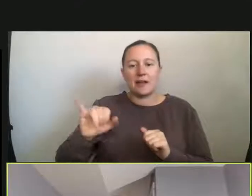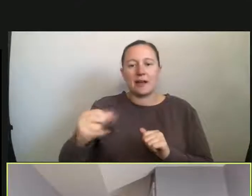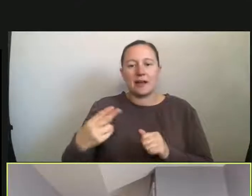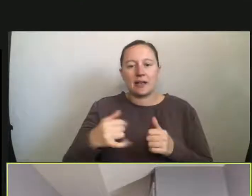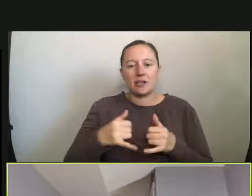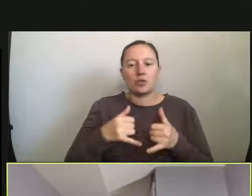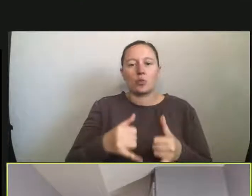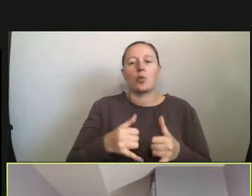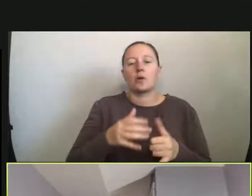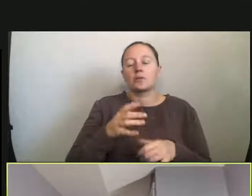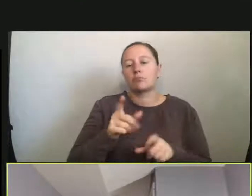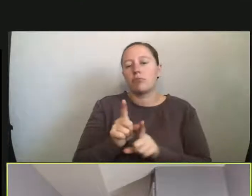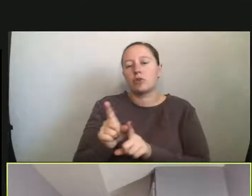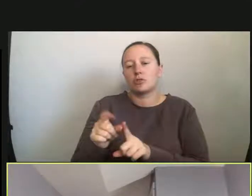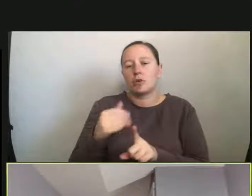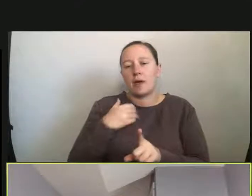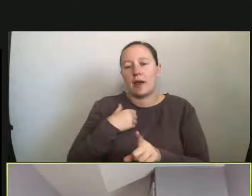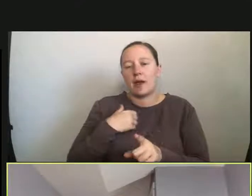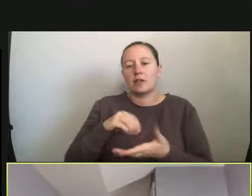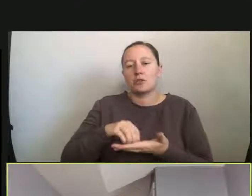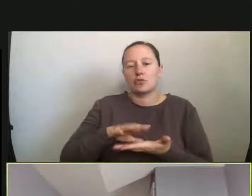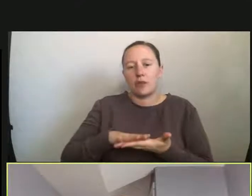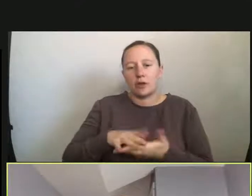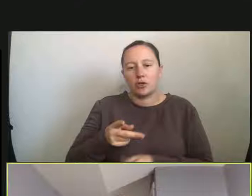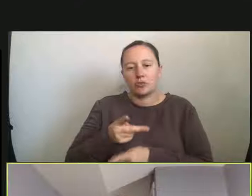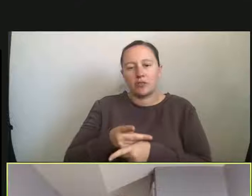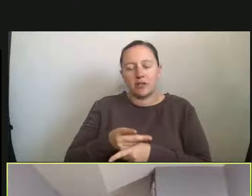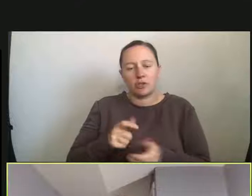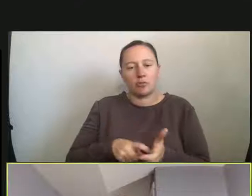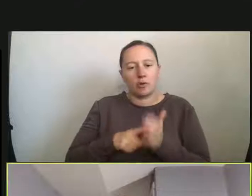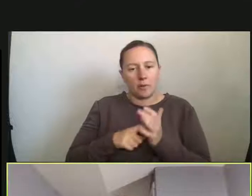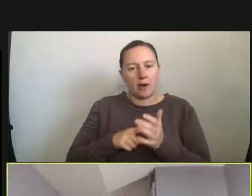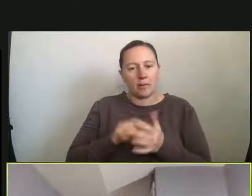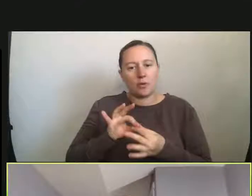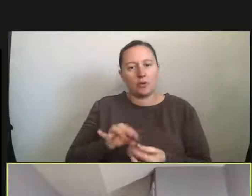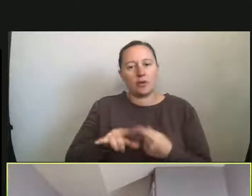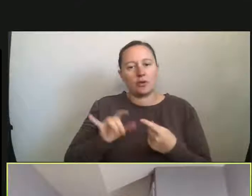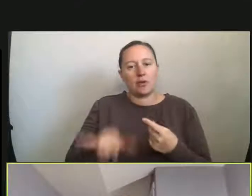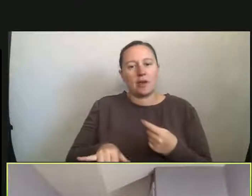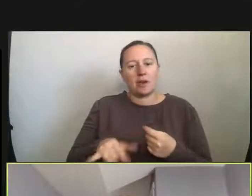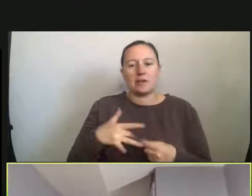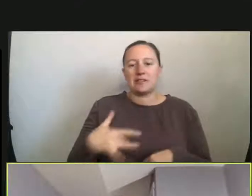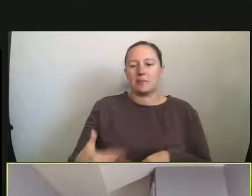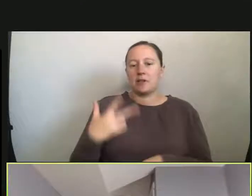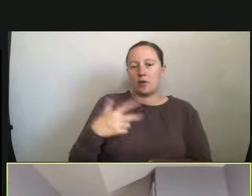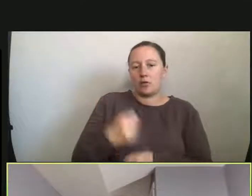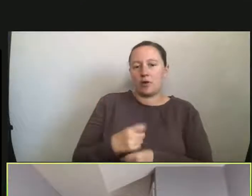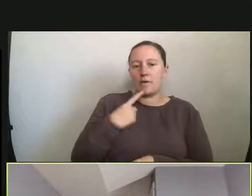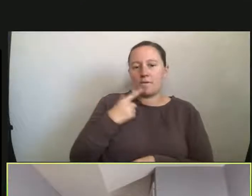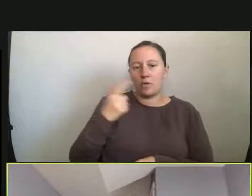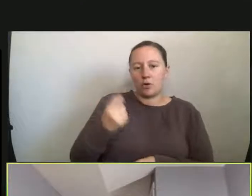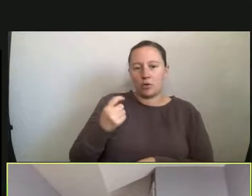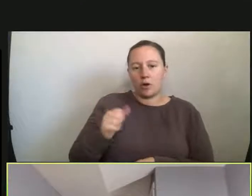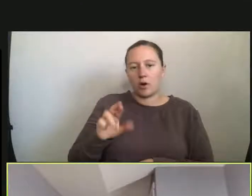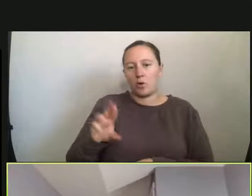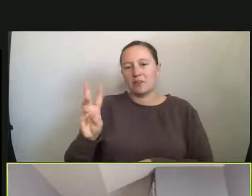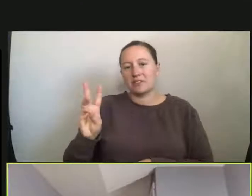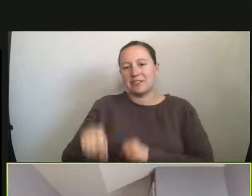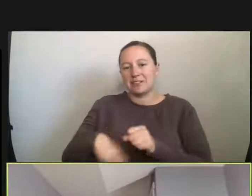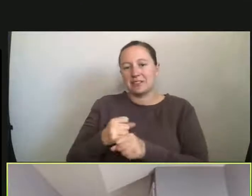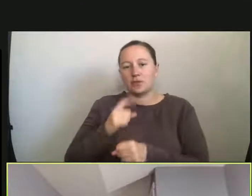awards also have sort of records retention requirements that come with them. So typically 3 years for grants or 6 years for